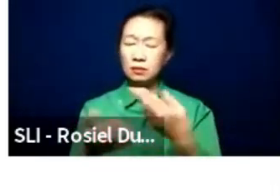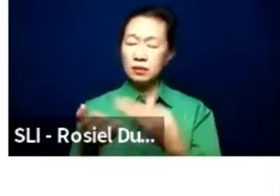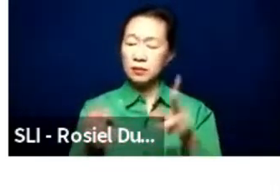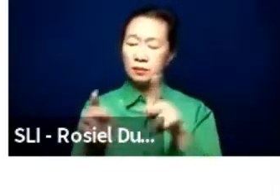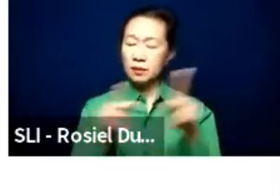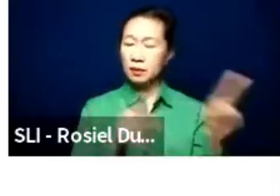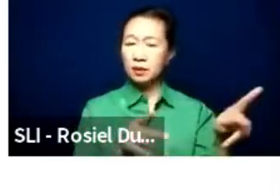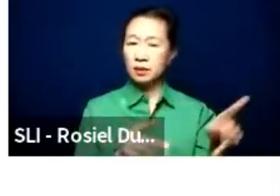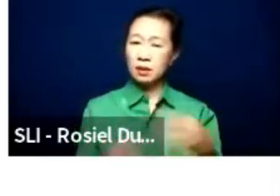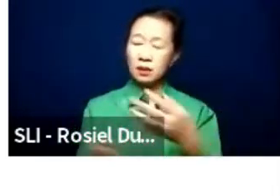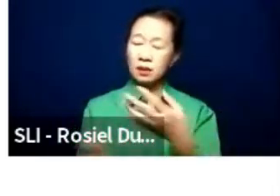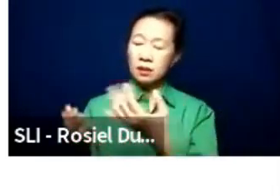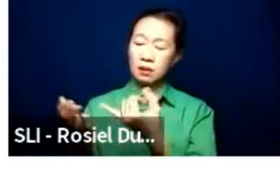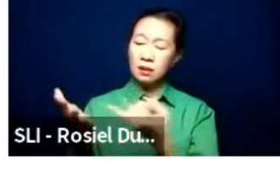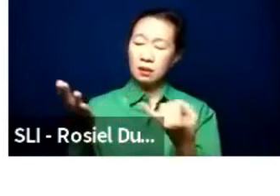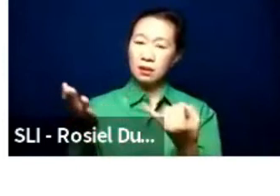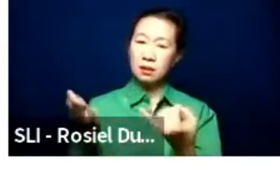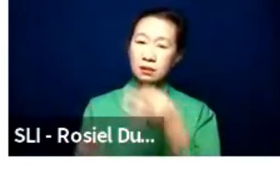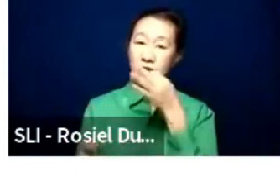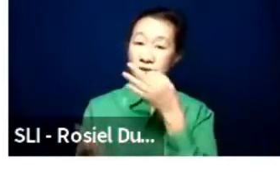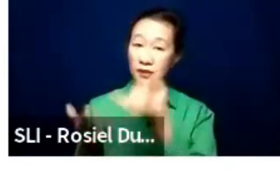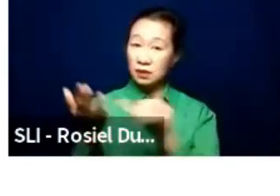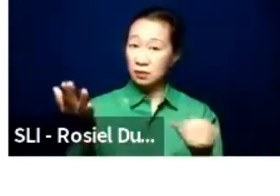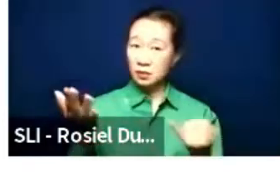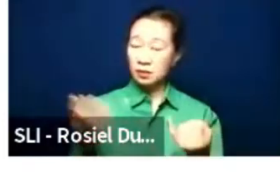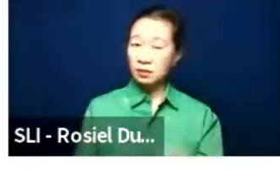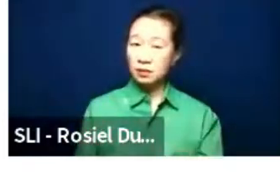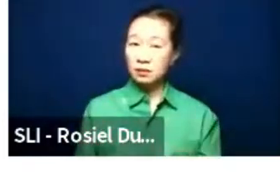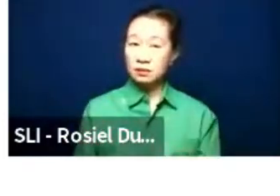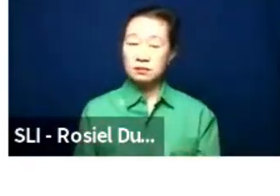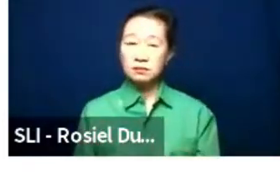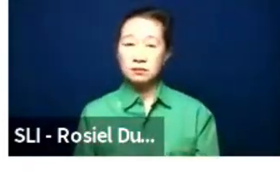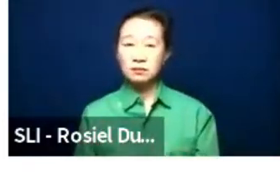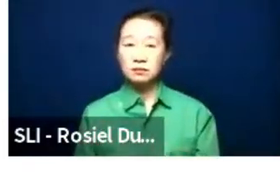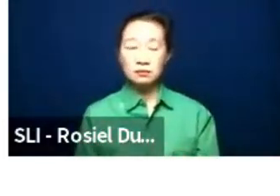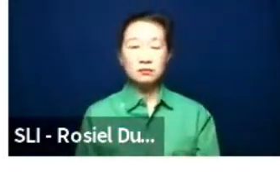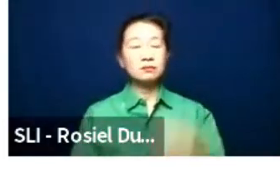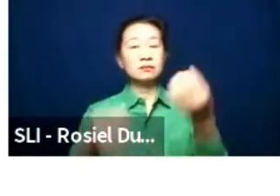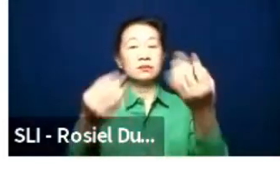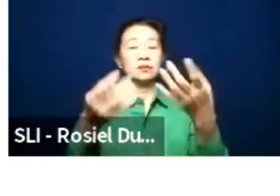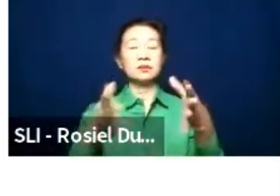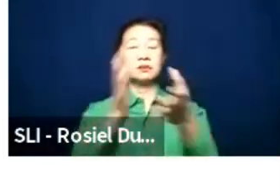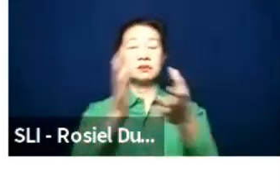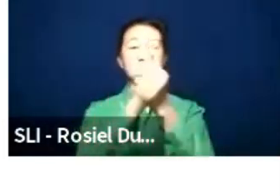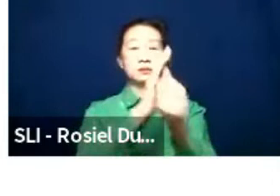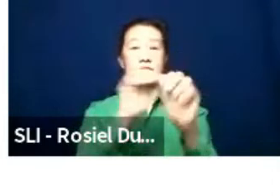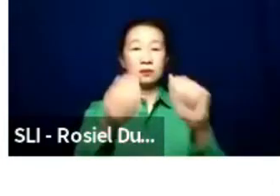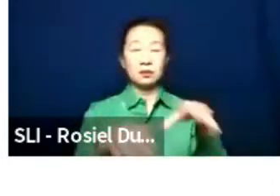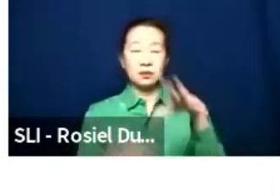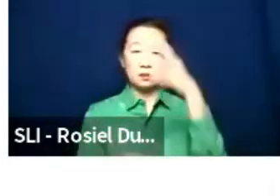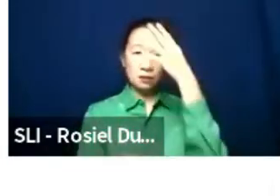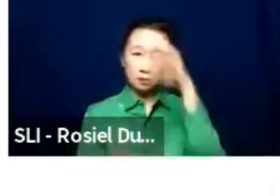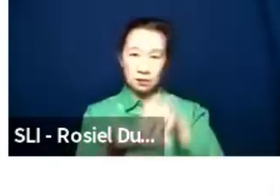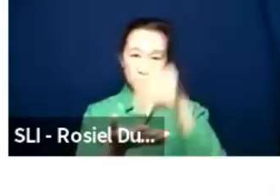the ingredients, cleaning the ingredients, peeling them. So many skills that they can learn that they can apply